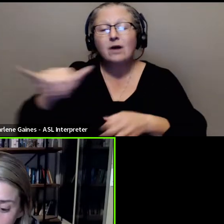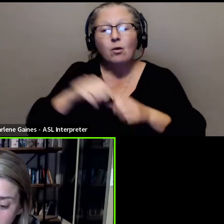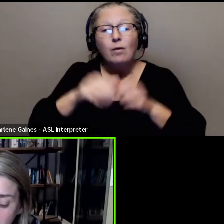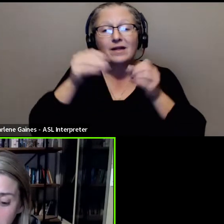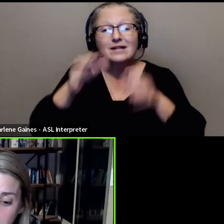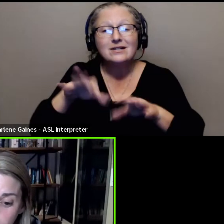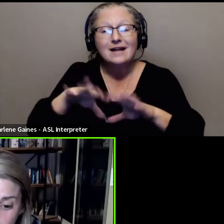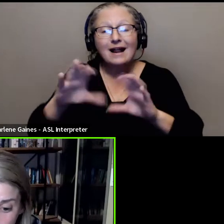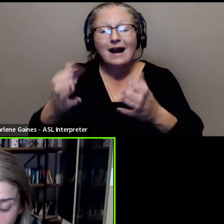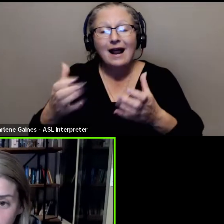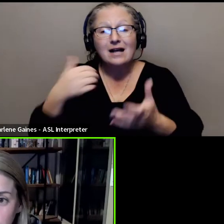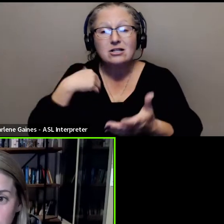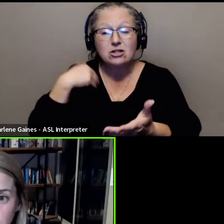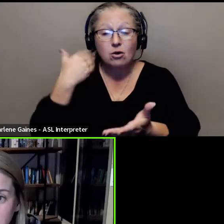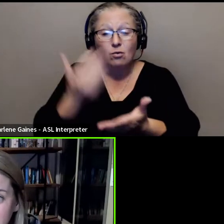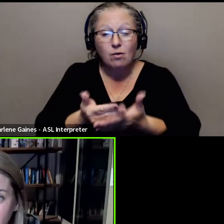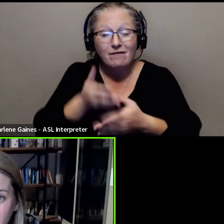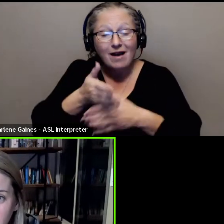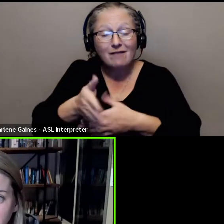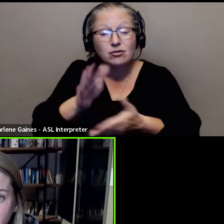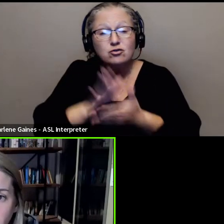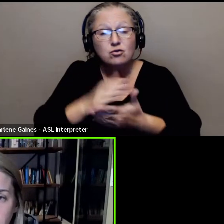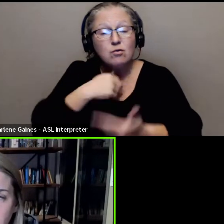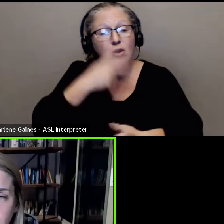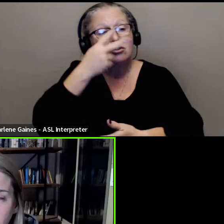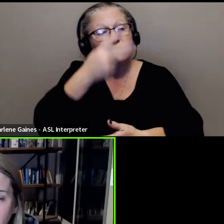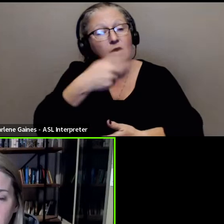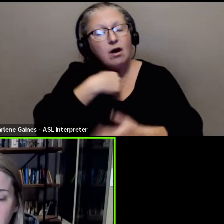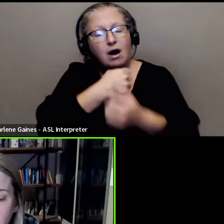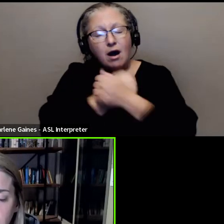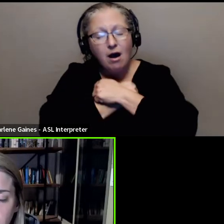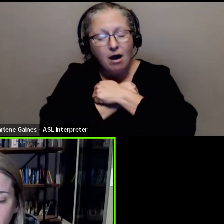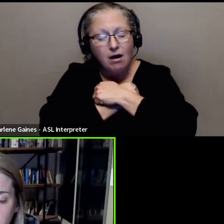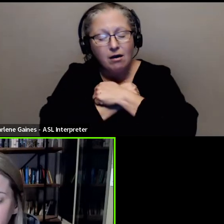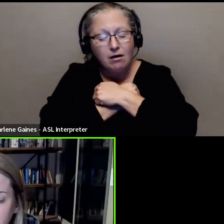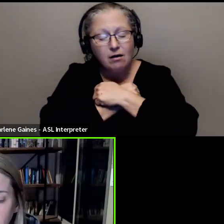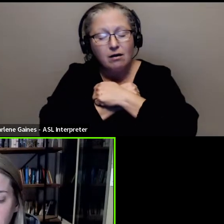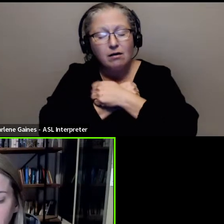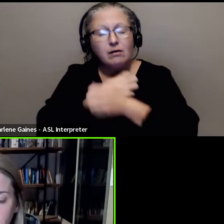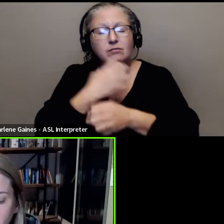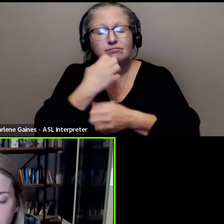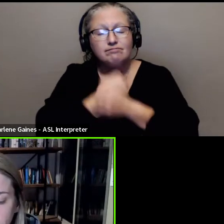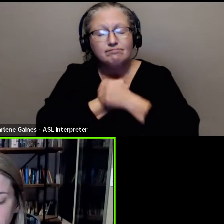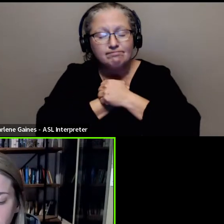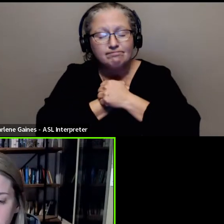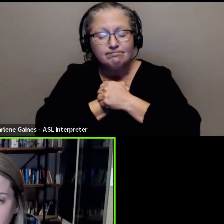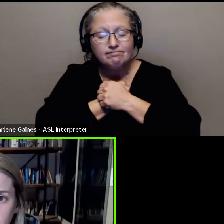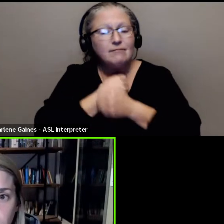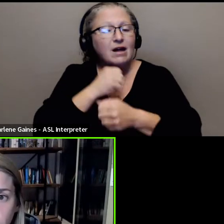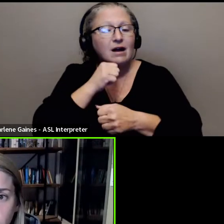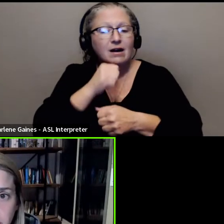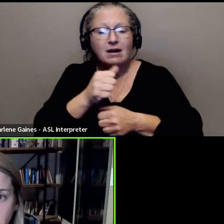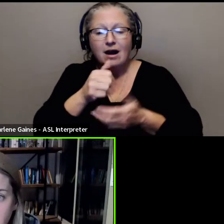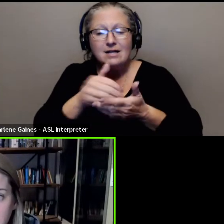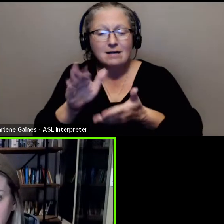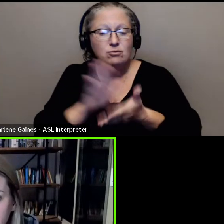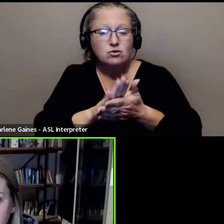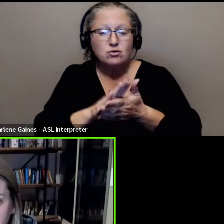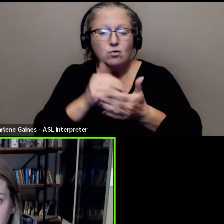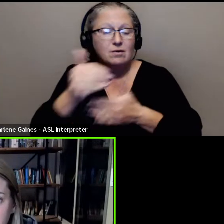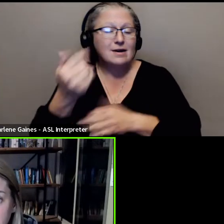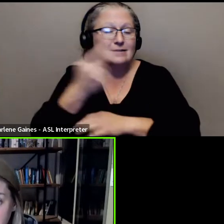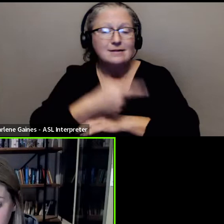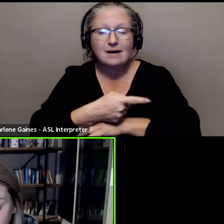by the time I reached the after school, I saw him there. I hugged him dearly. I did not send him to school the day